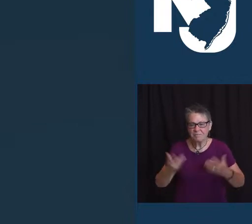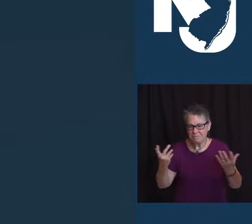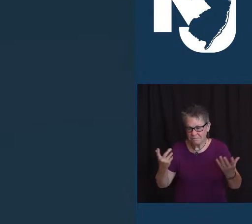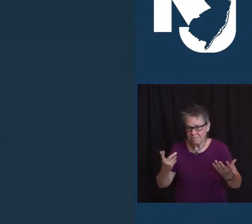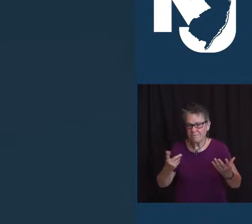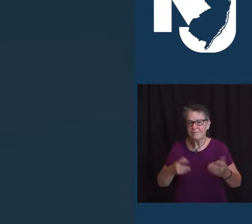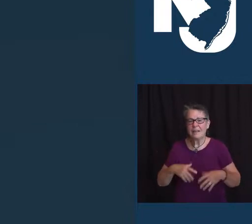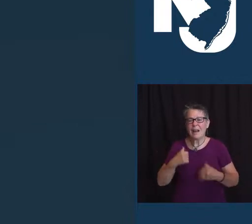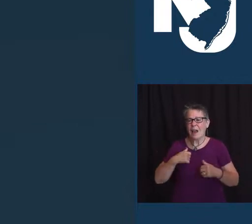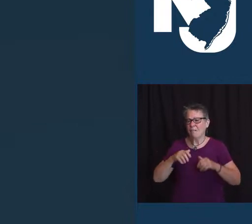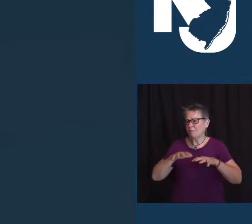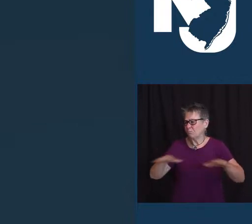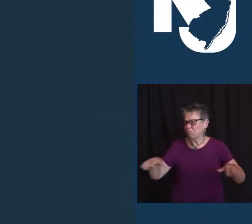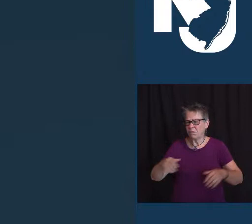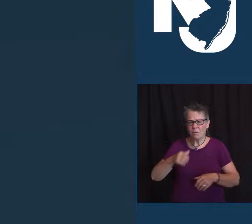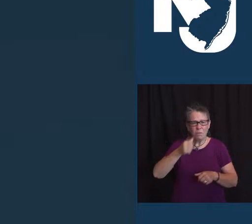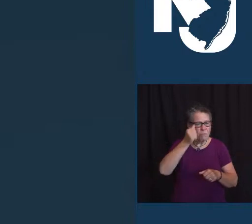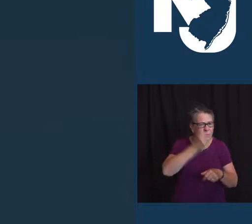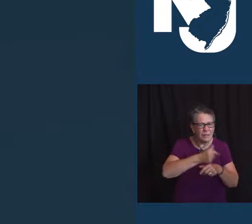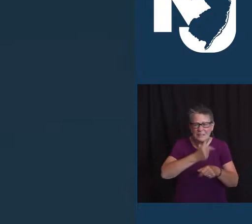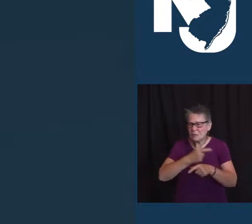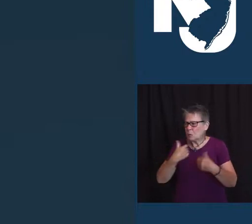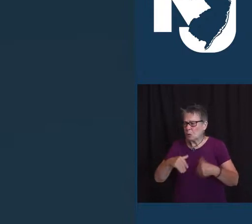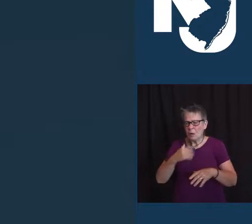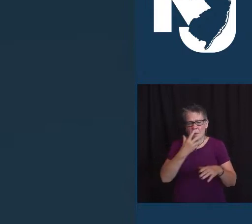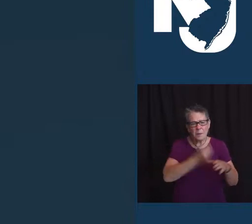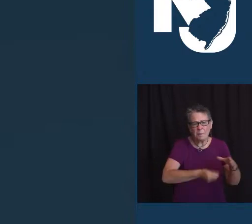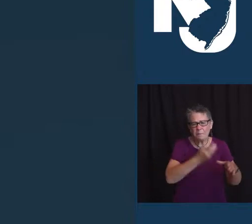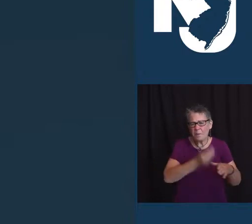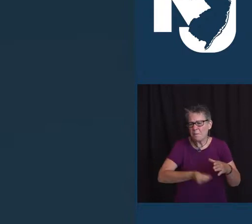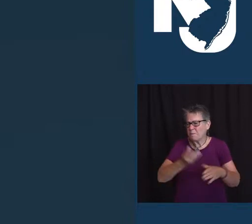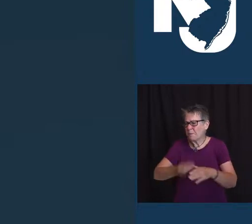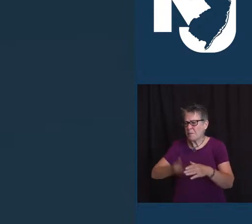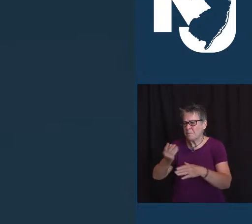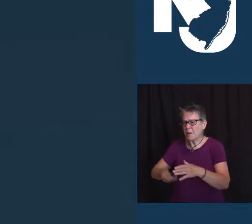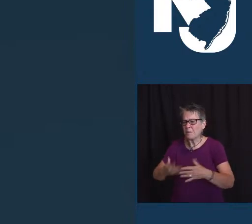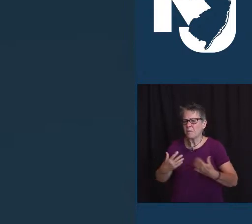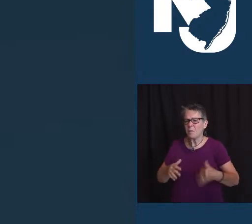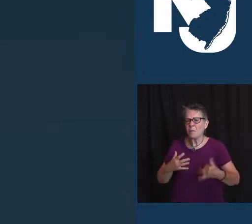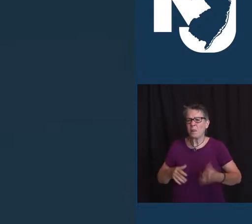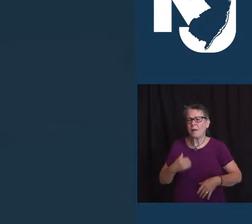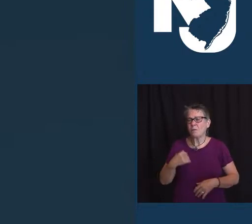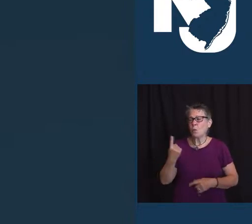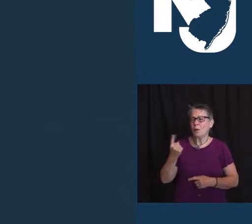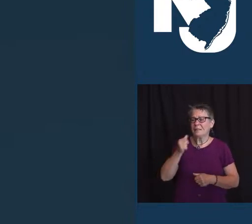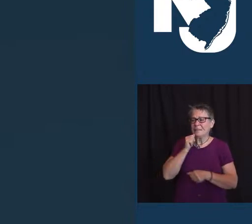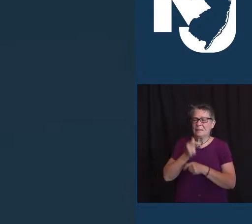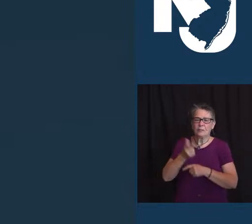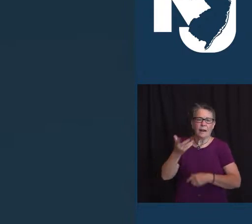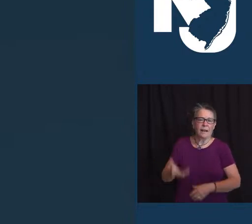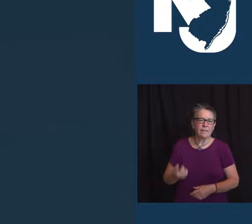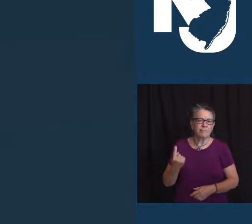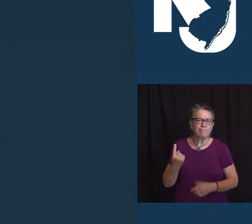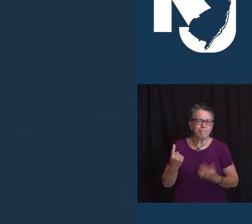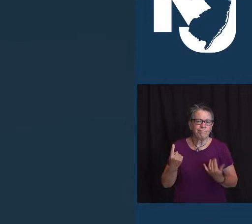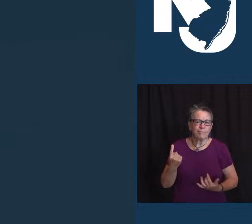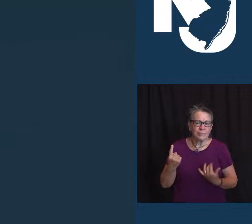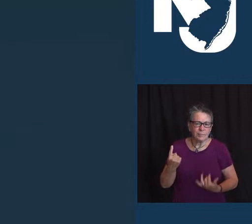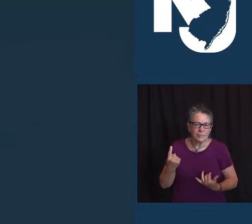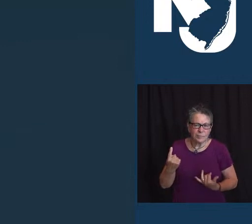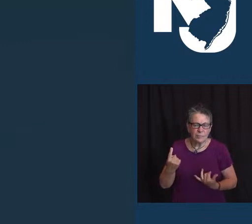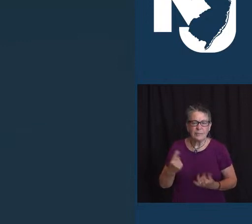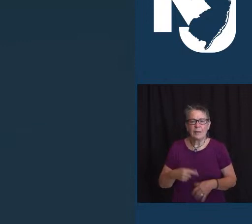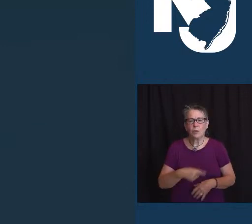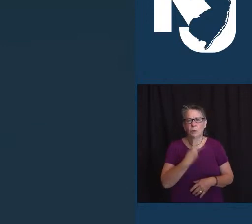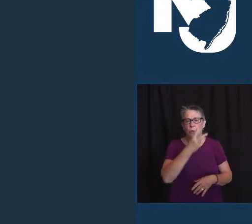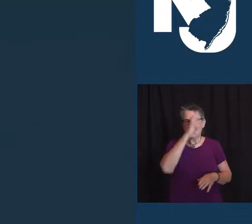Robert and Bruce's wife, Lisa. I had the great honor of speaking with Bruce about his mom last Wednesday. She also